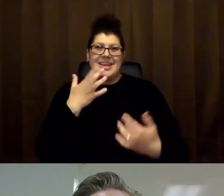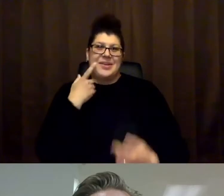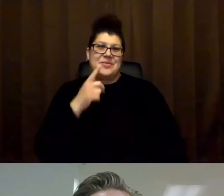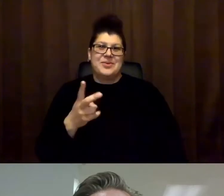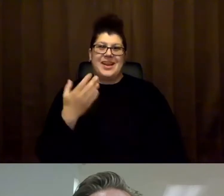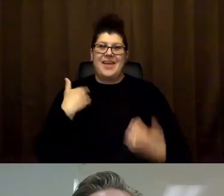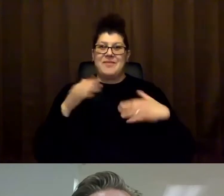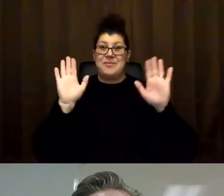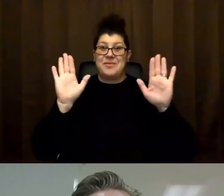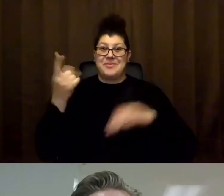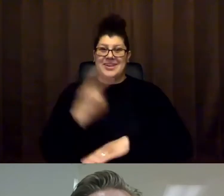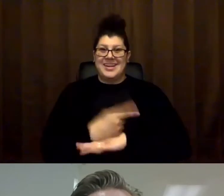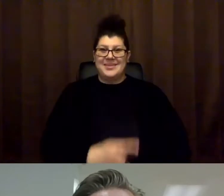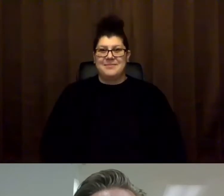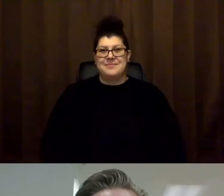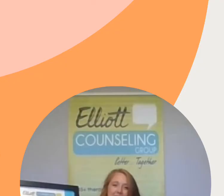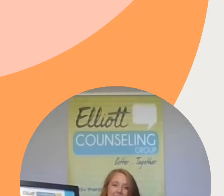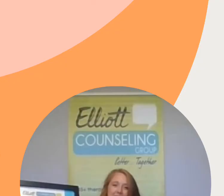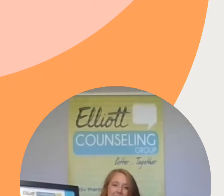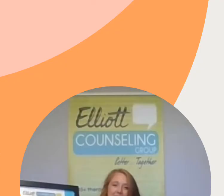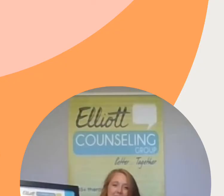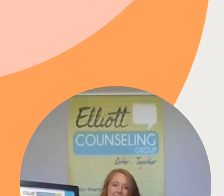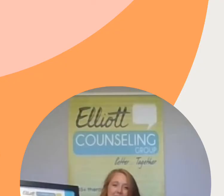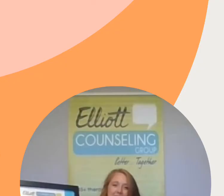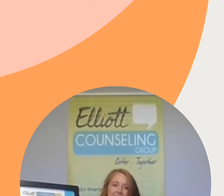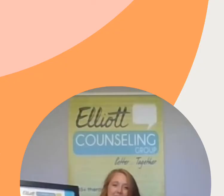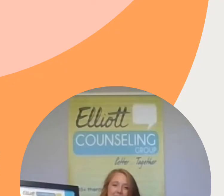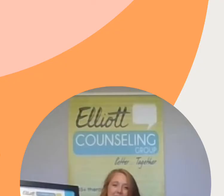day. Thank you so much for having us.